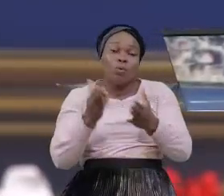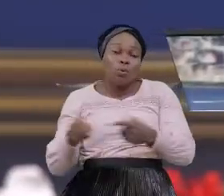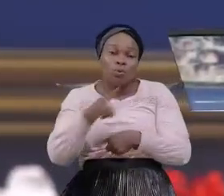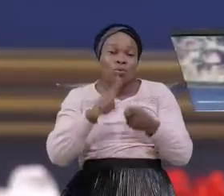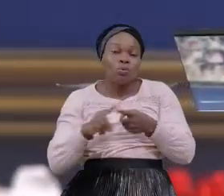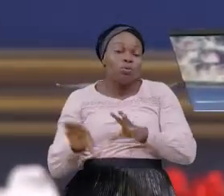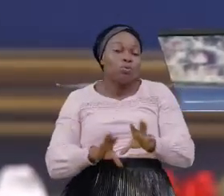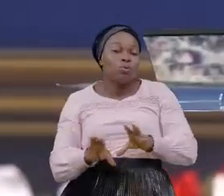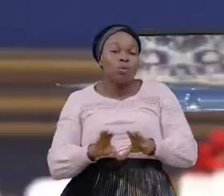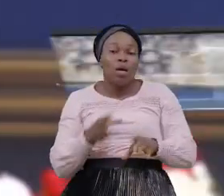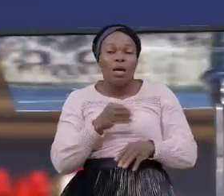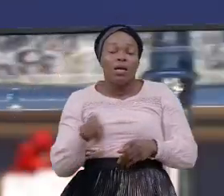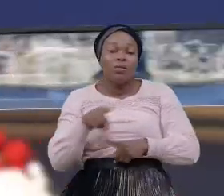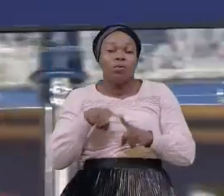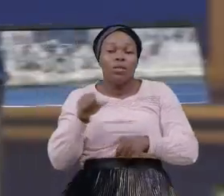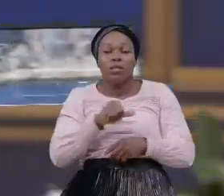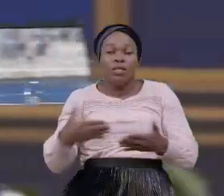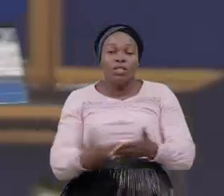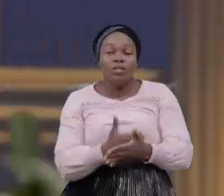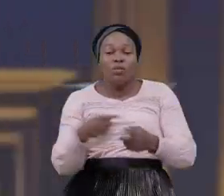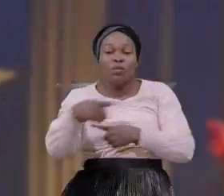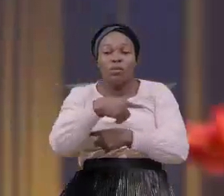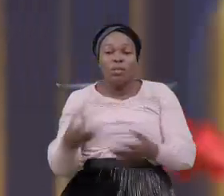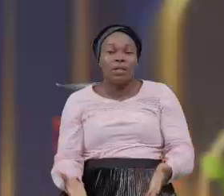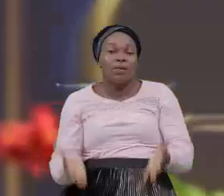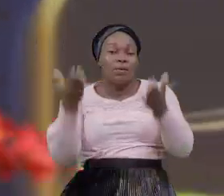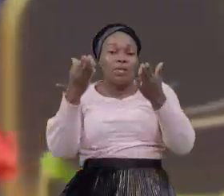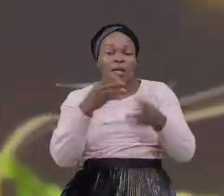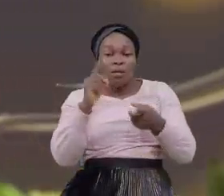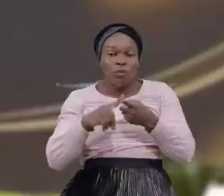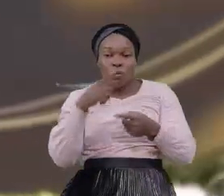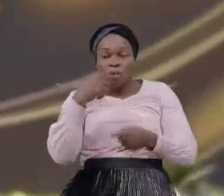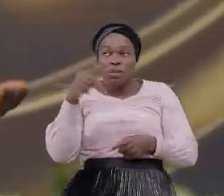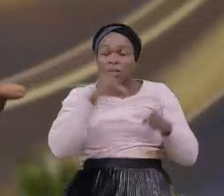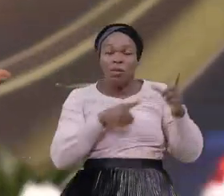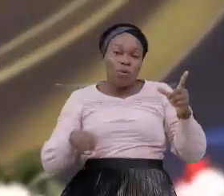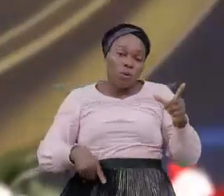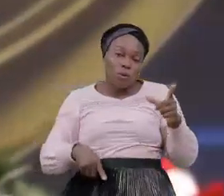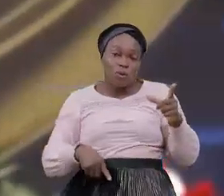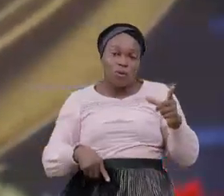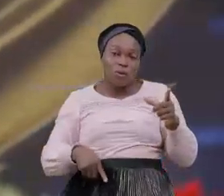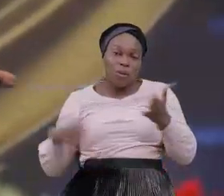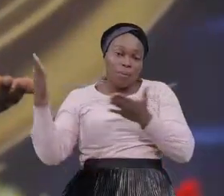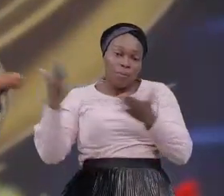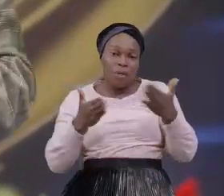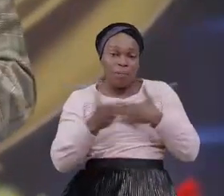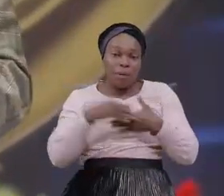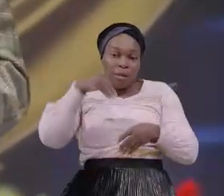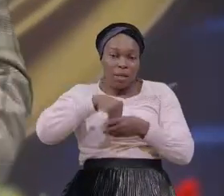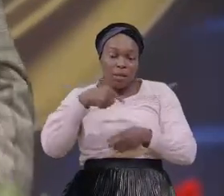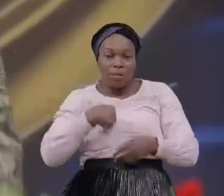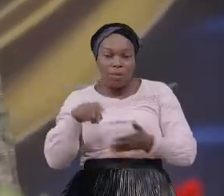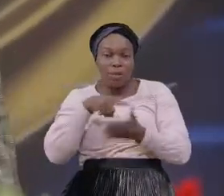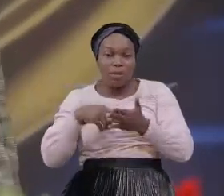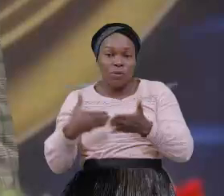arrives, I say, Lord, recover in me this new heart you're talking about in your